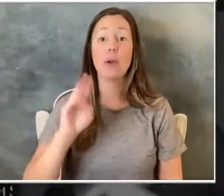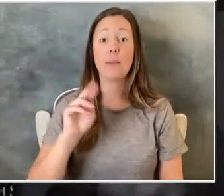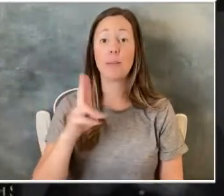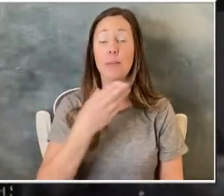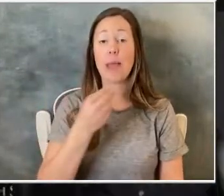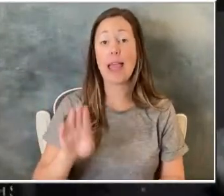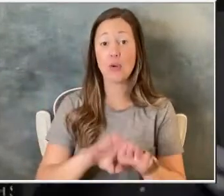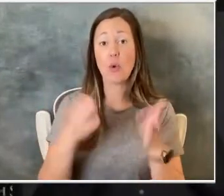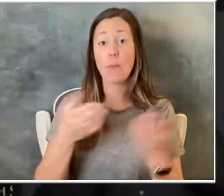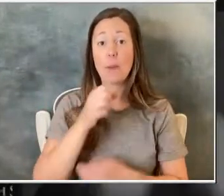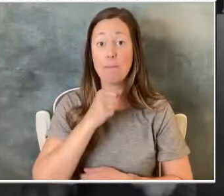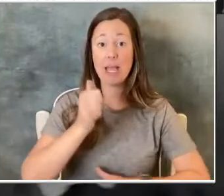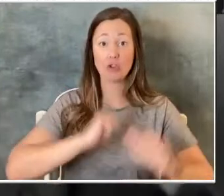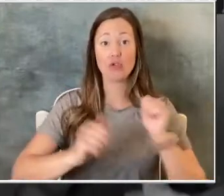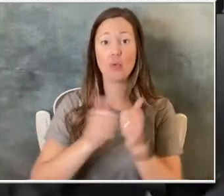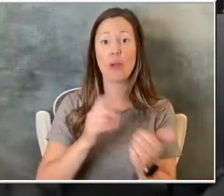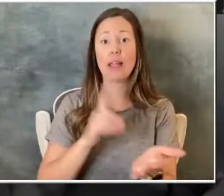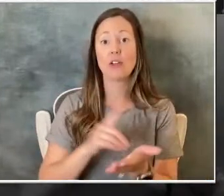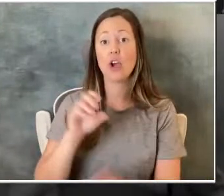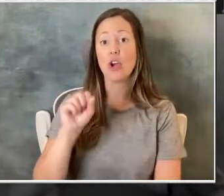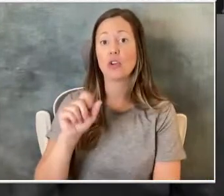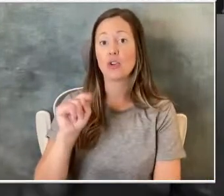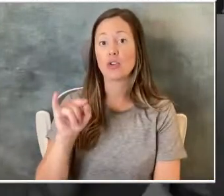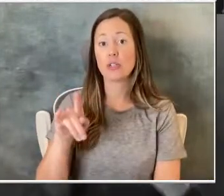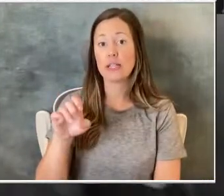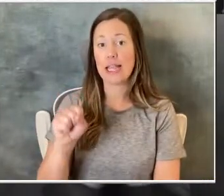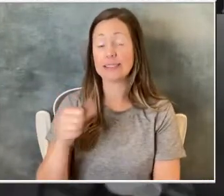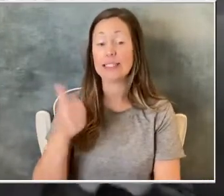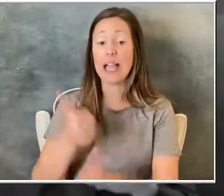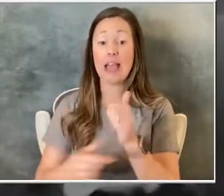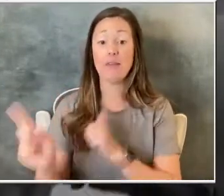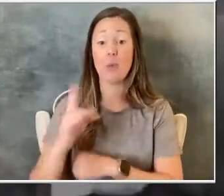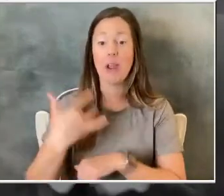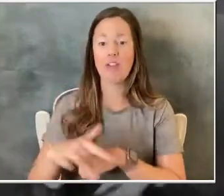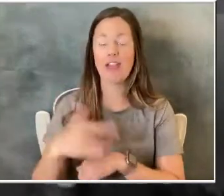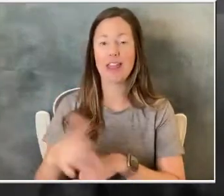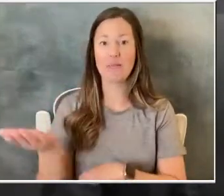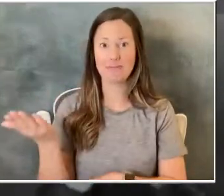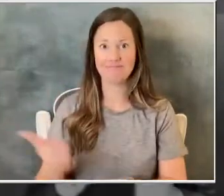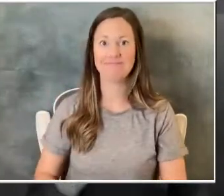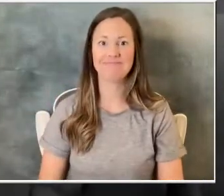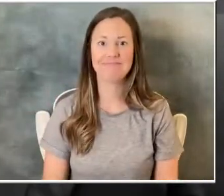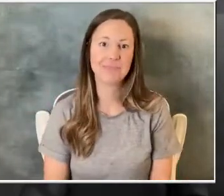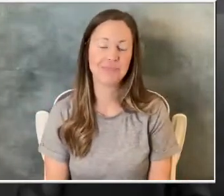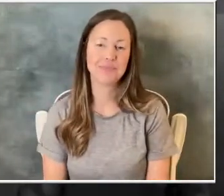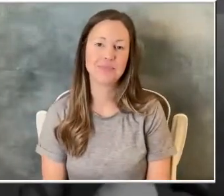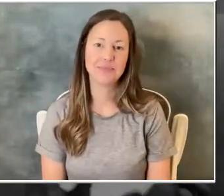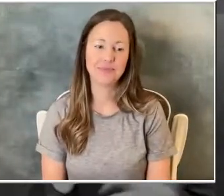Mics with Dr. Stites podcasts. Now, everywhere podcasts are available.